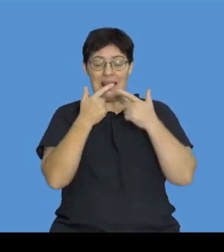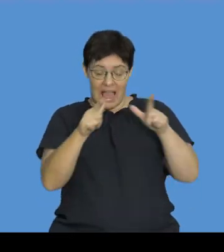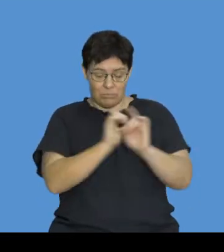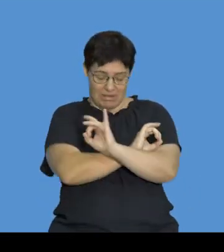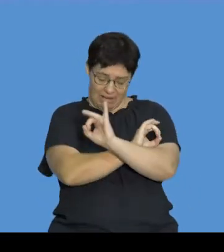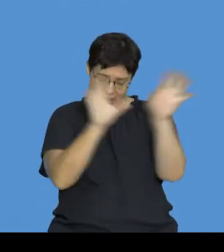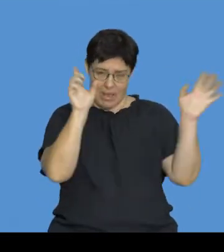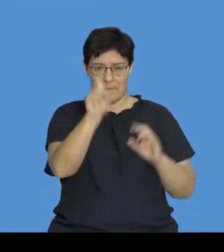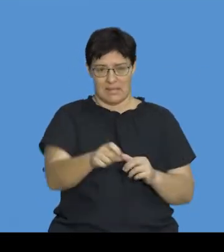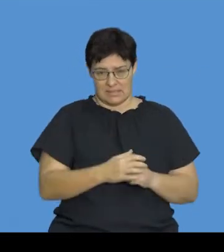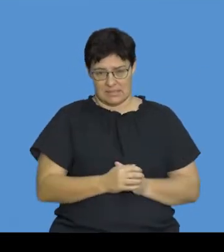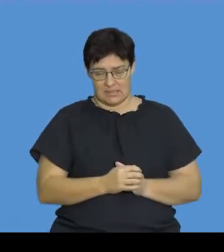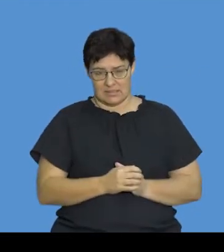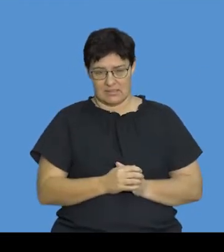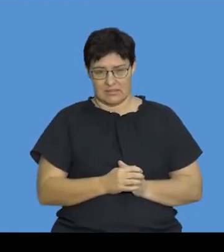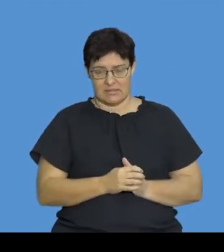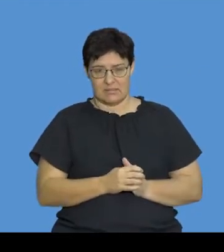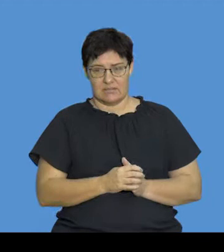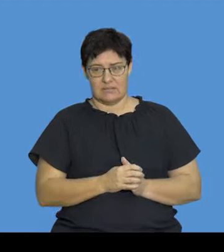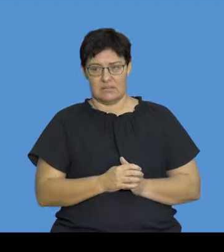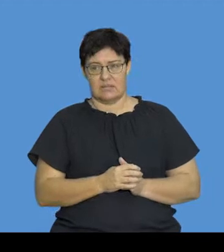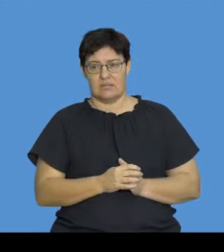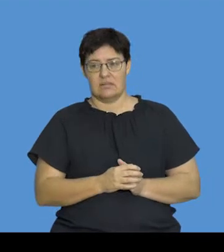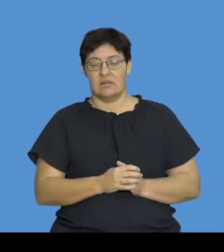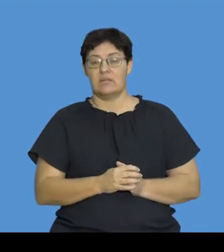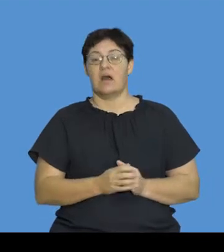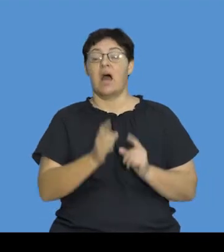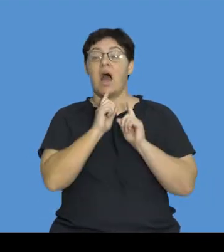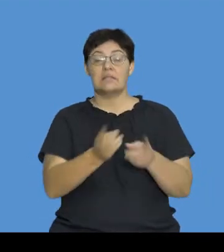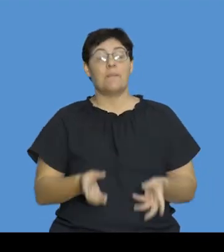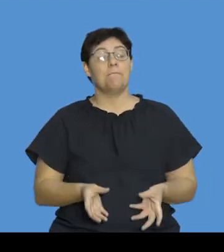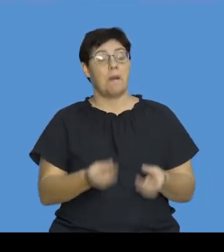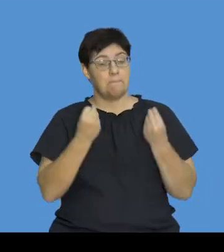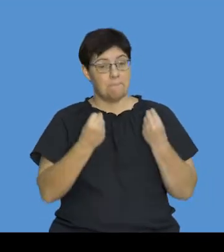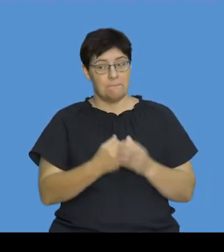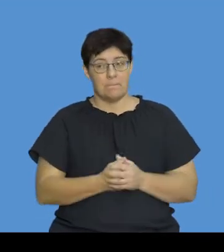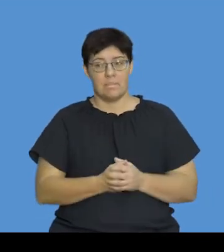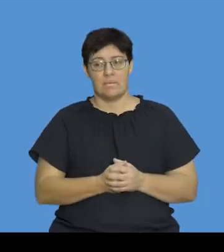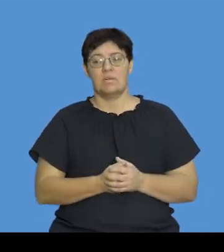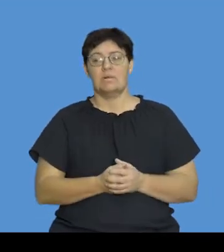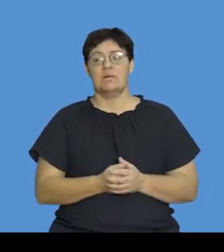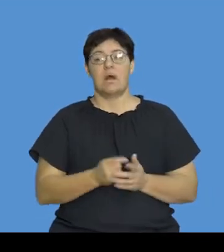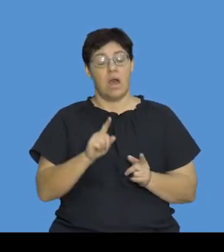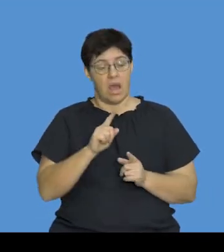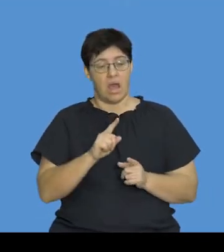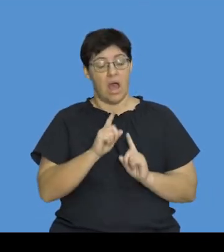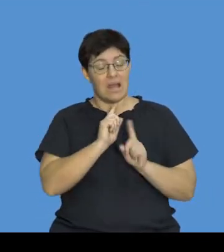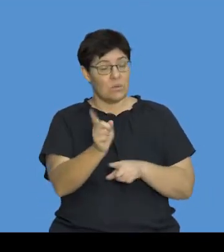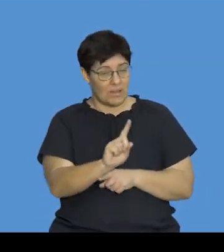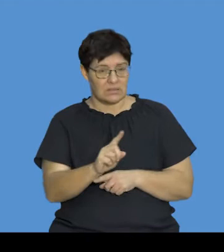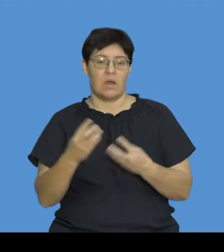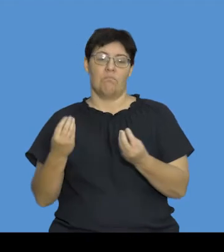clear in what we are talking about. And then the answer that we get when we are multiplying is called the